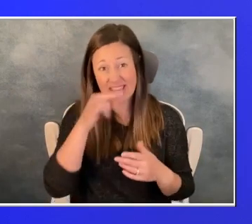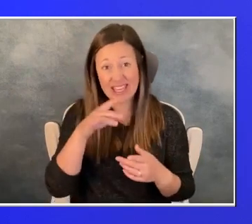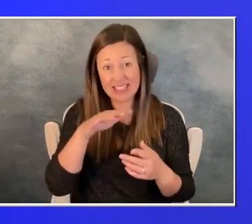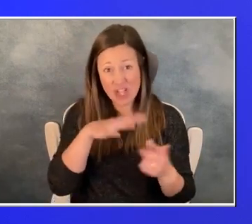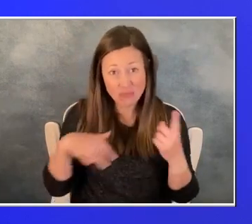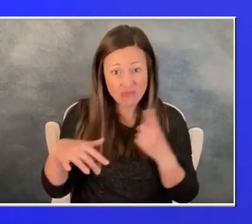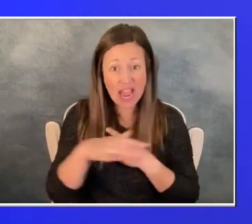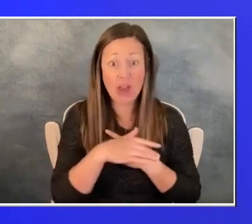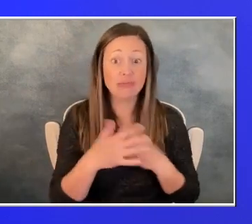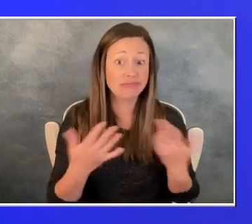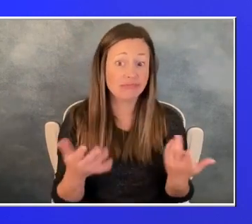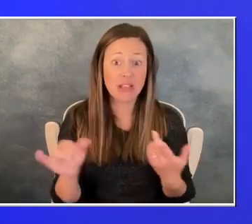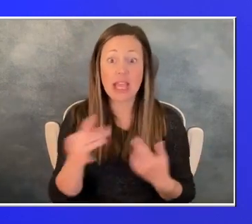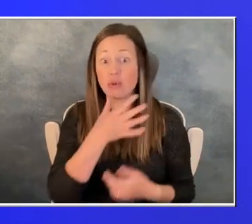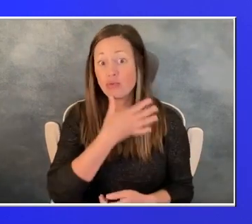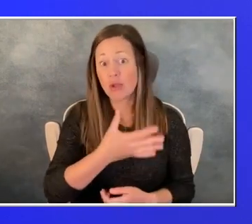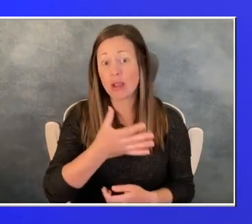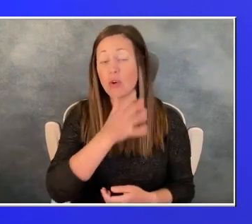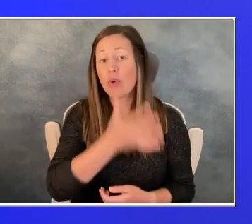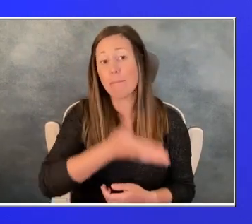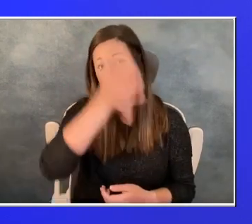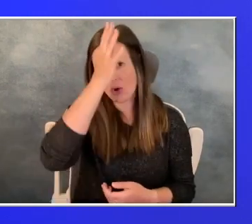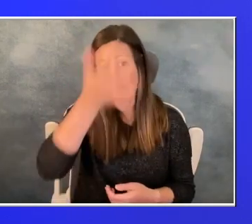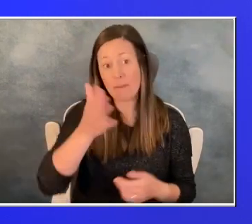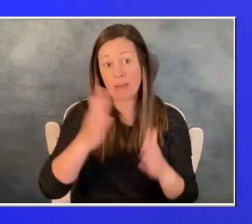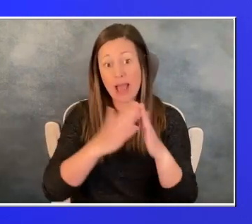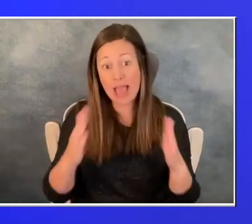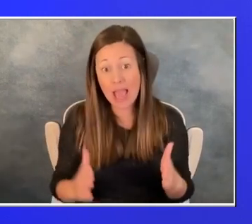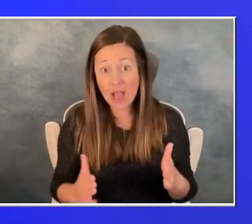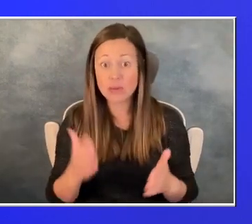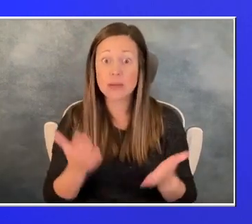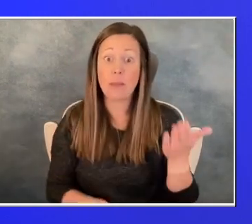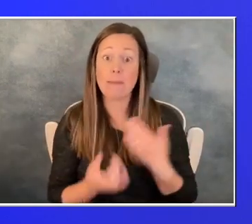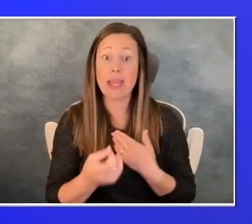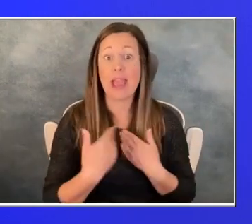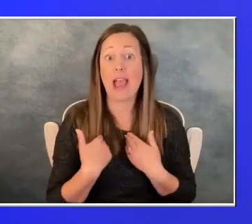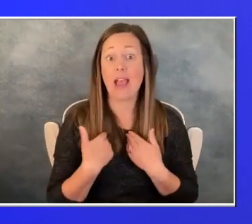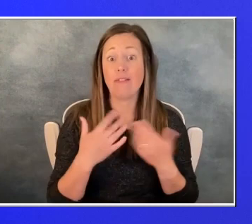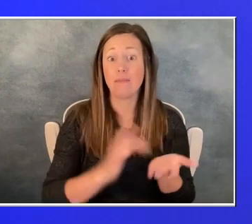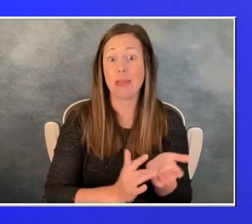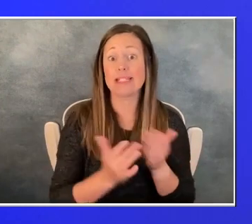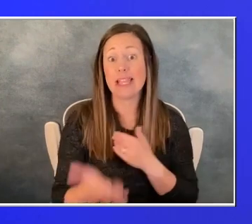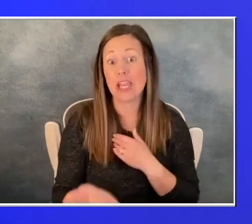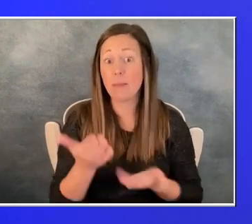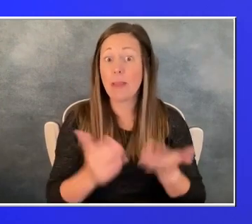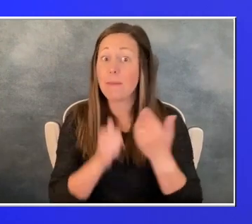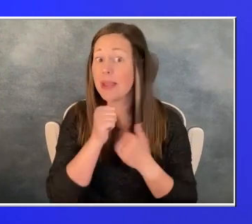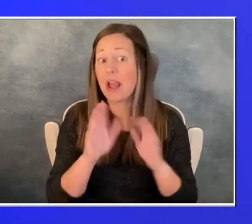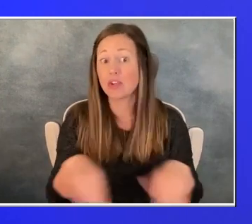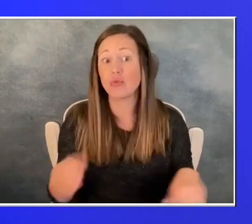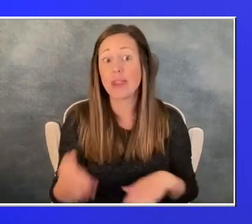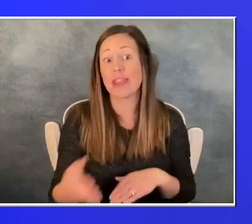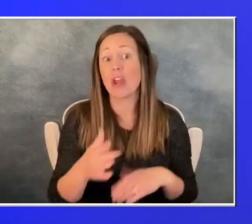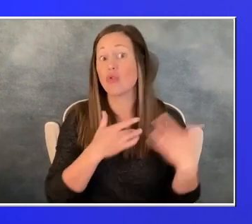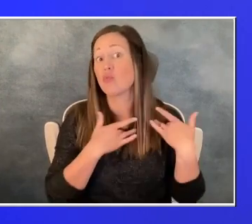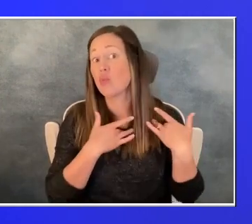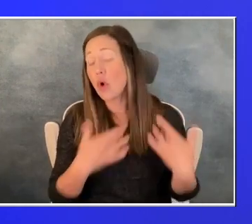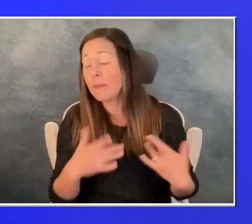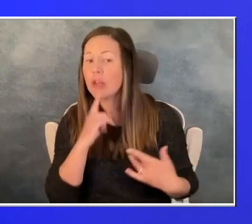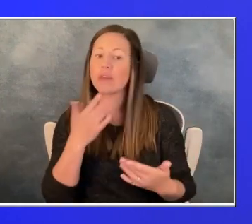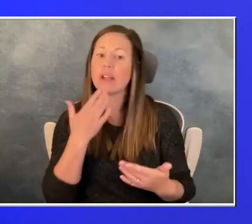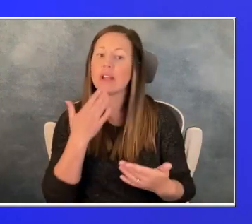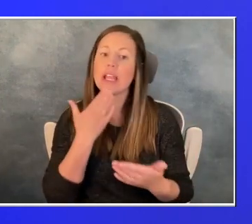house, for example, or another family member's, they might have medication there. They may not have children there normally. So that's a good reminder for them to store